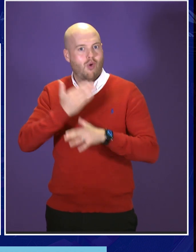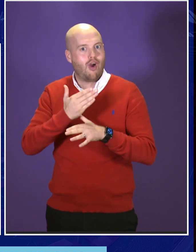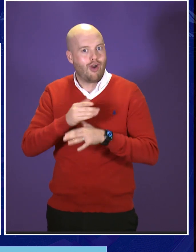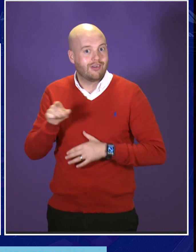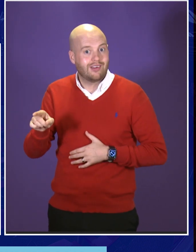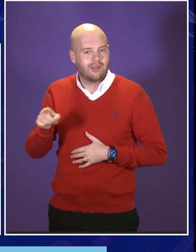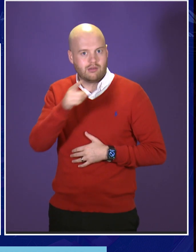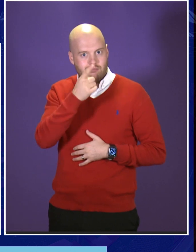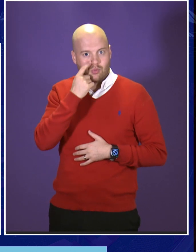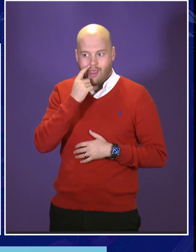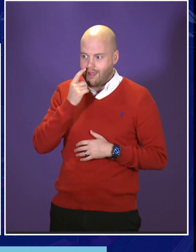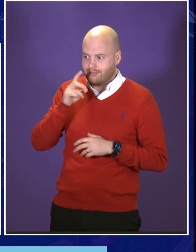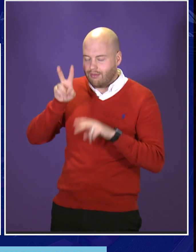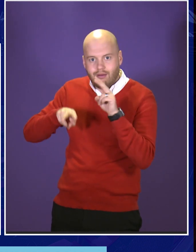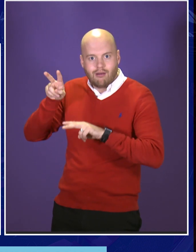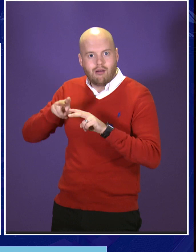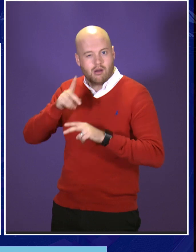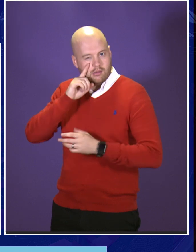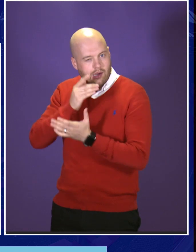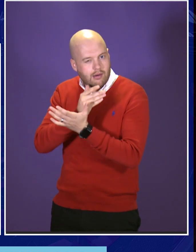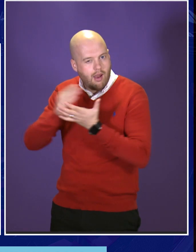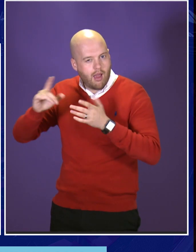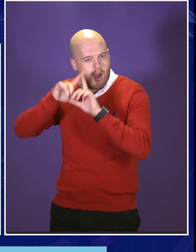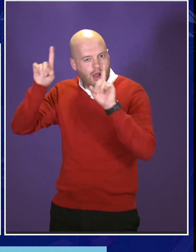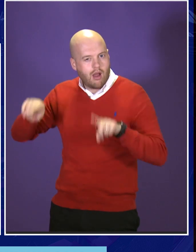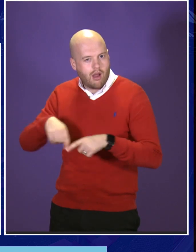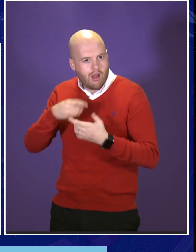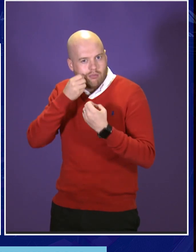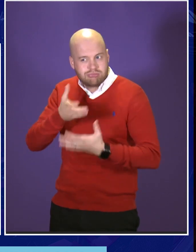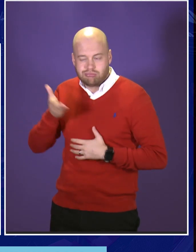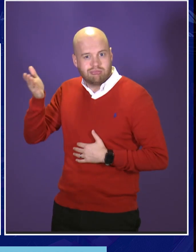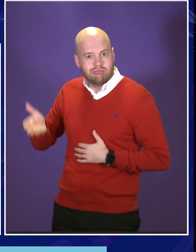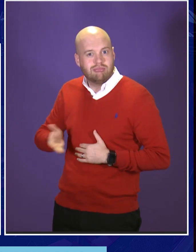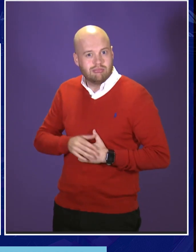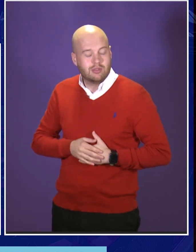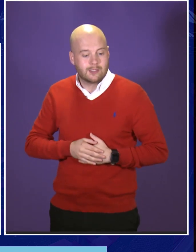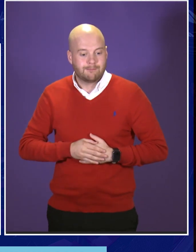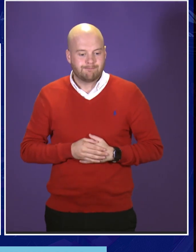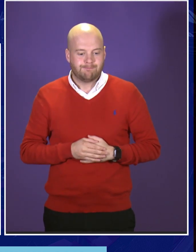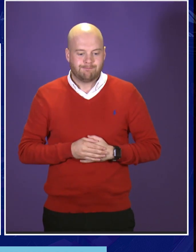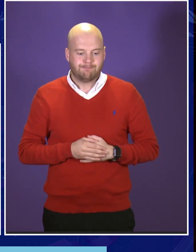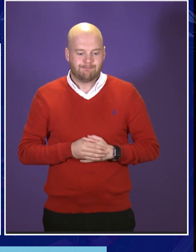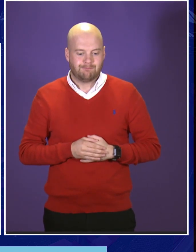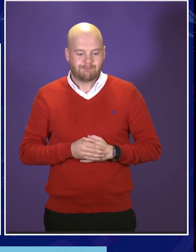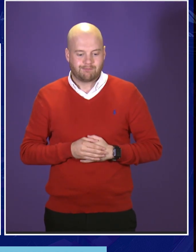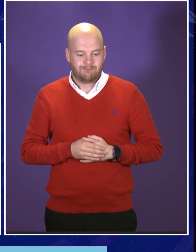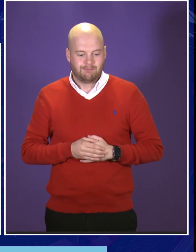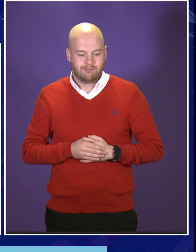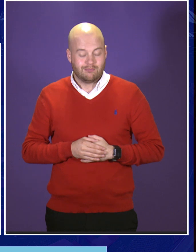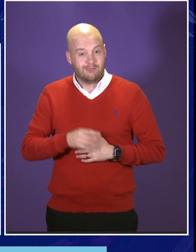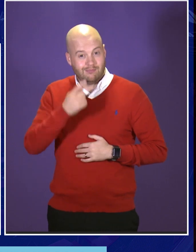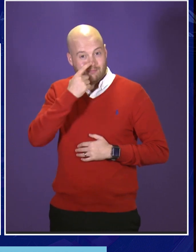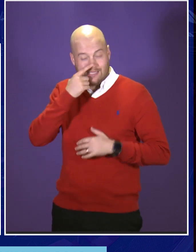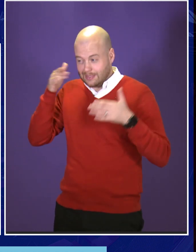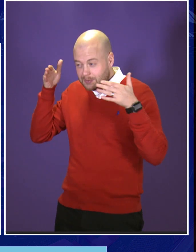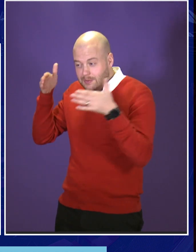You can look at it online. It's the highest resolution image of this artwork available anywhere. And you can zoom in, you can